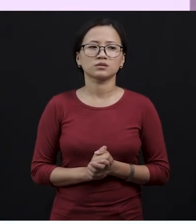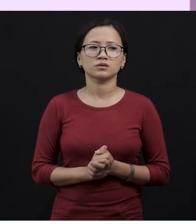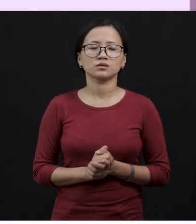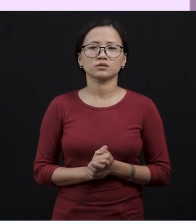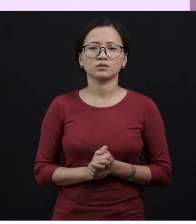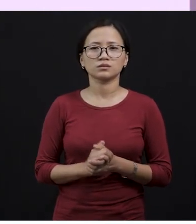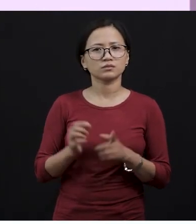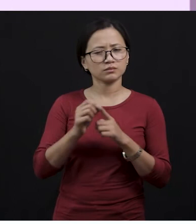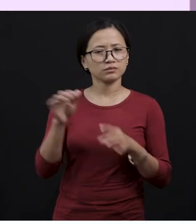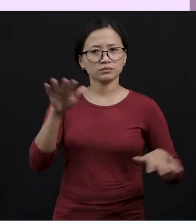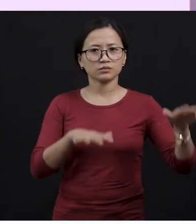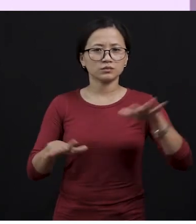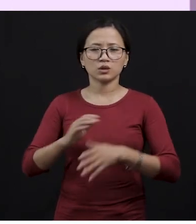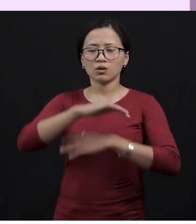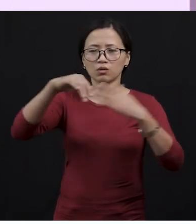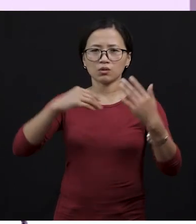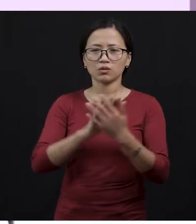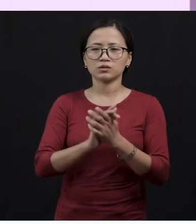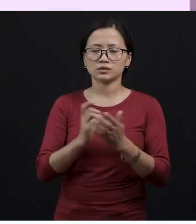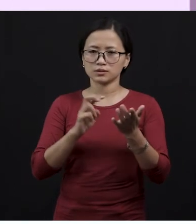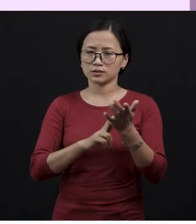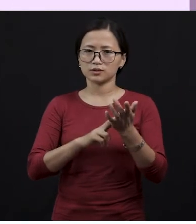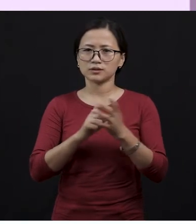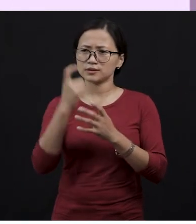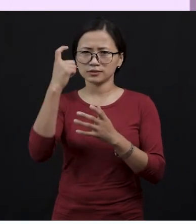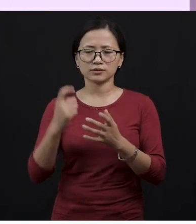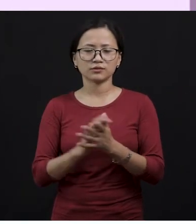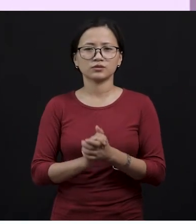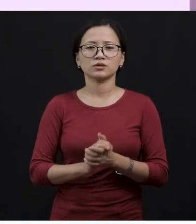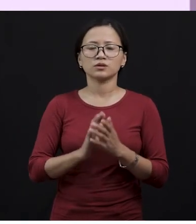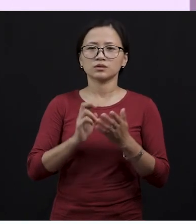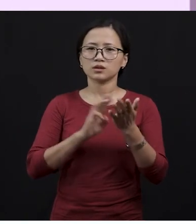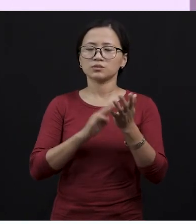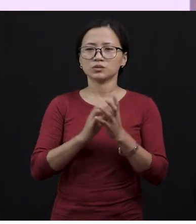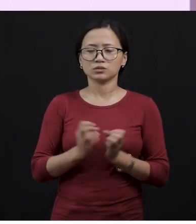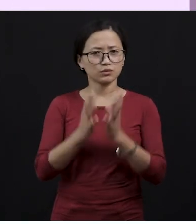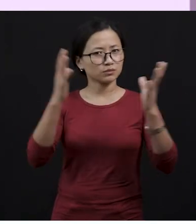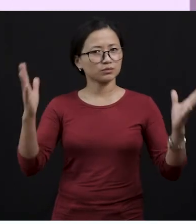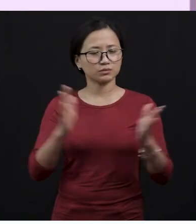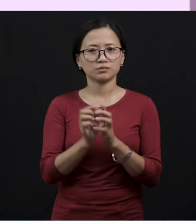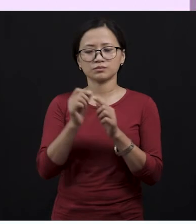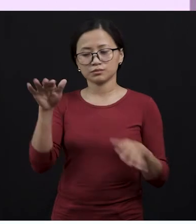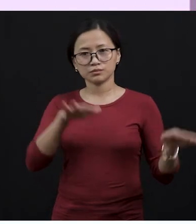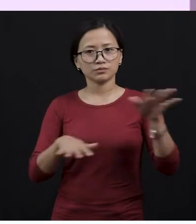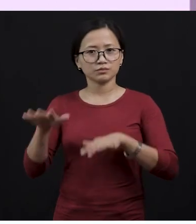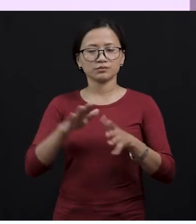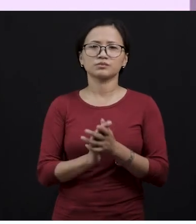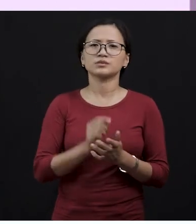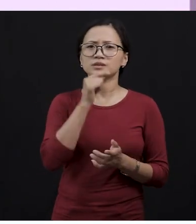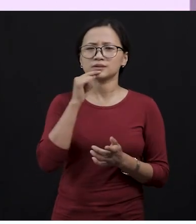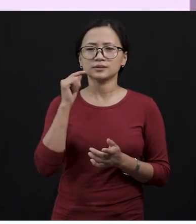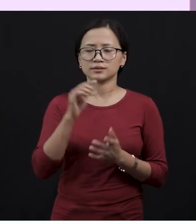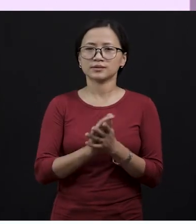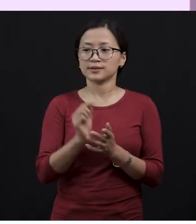single-cell organism performs all the necessary functions that multicellular organisms perform. With a single cell, they do all